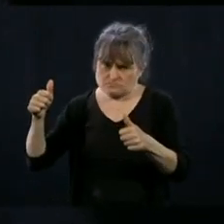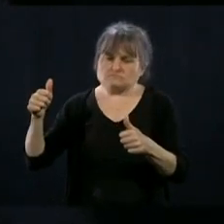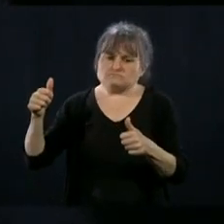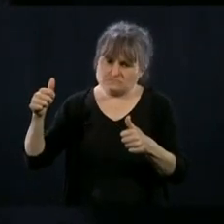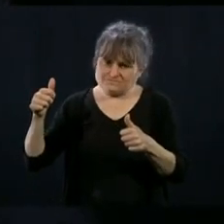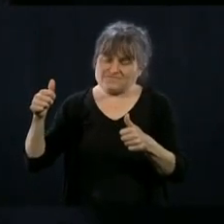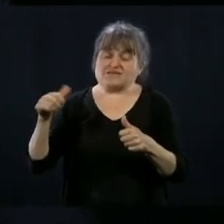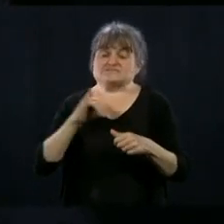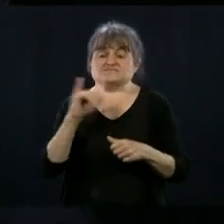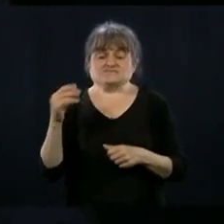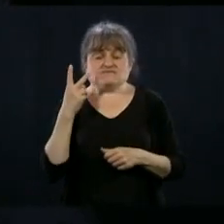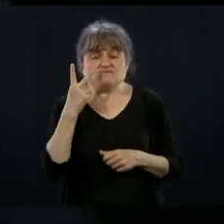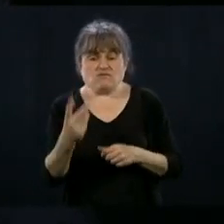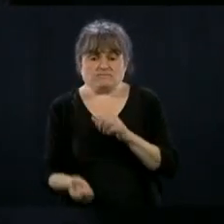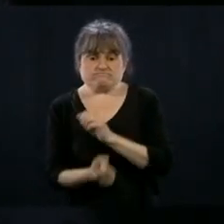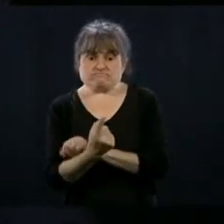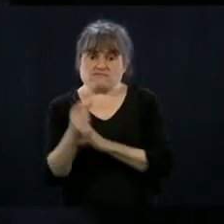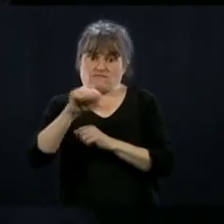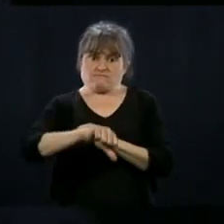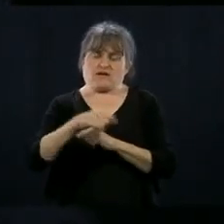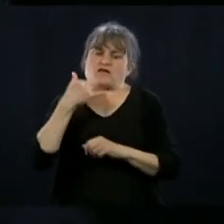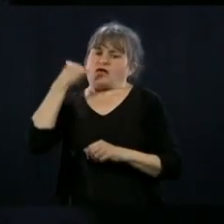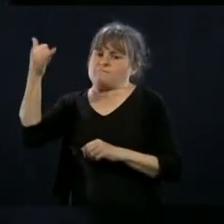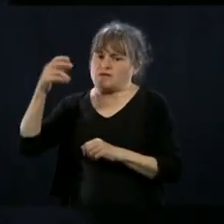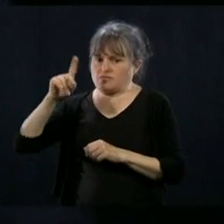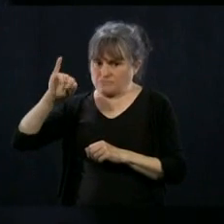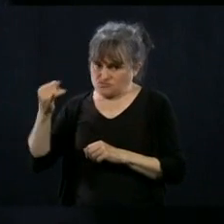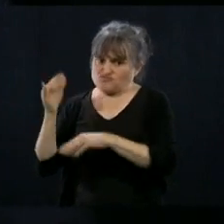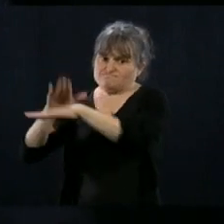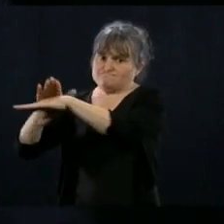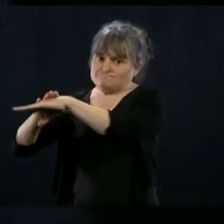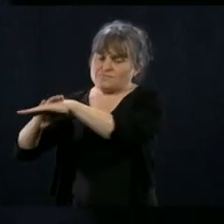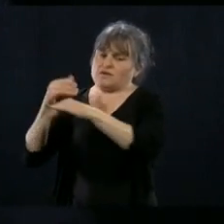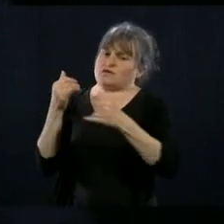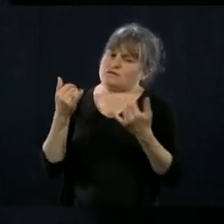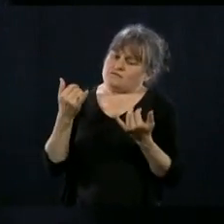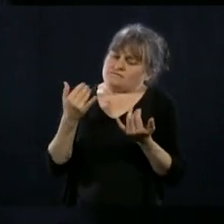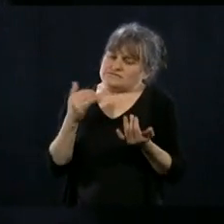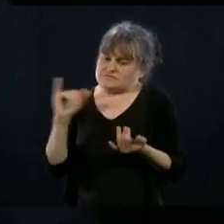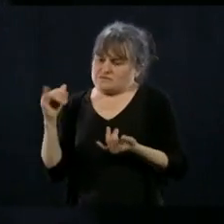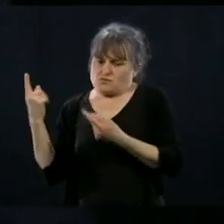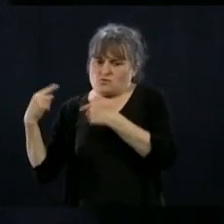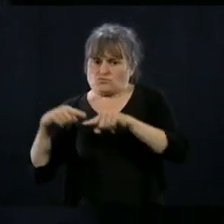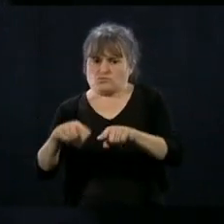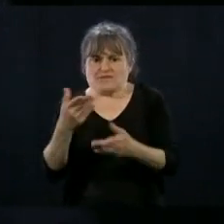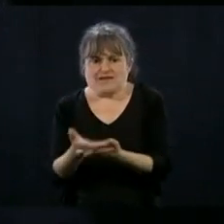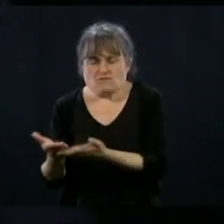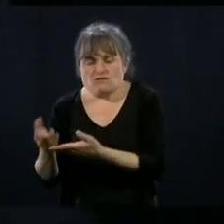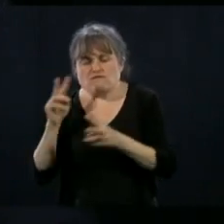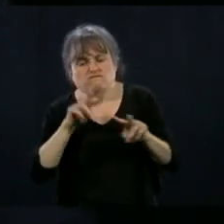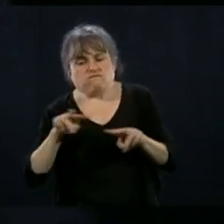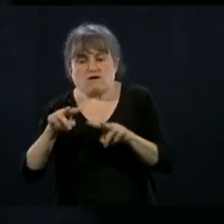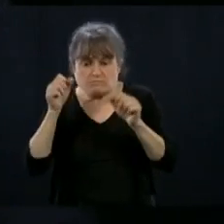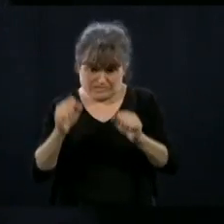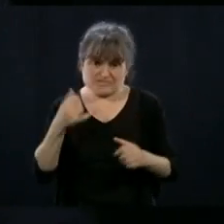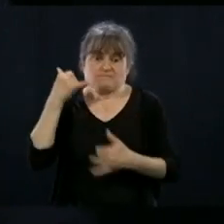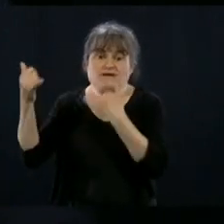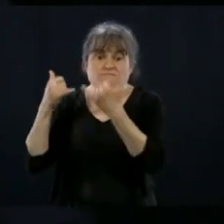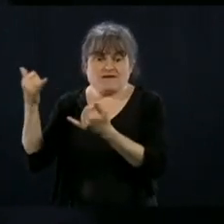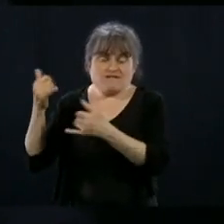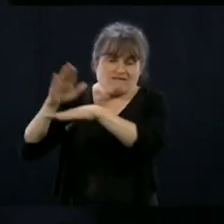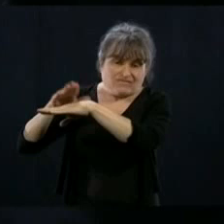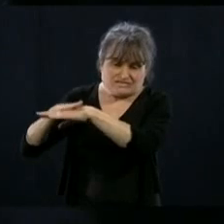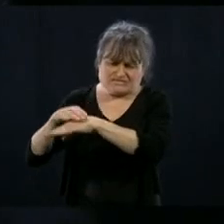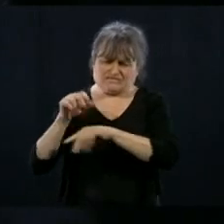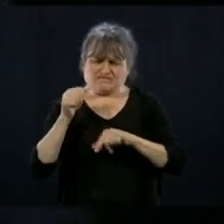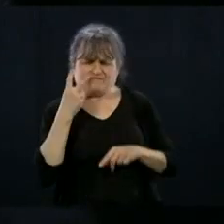ways of finding the same level of reporting as before is to send those children back to school. So if